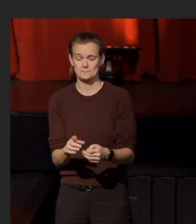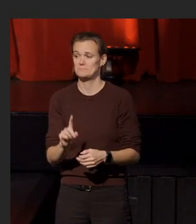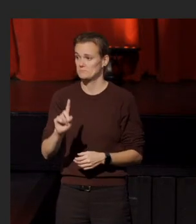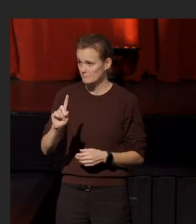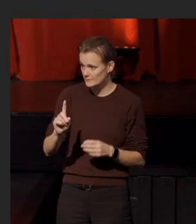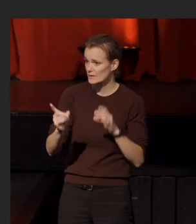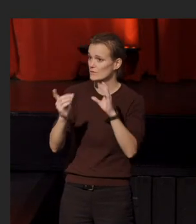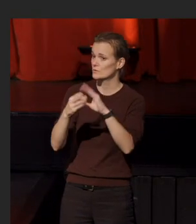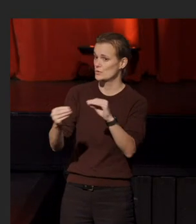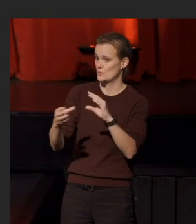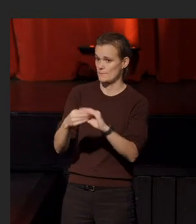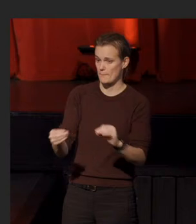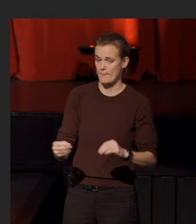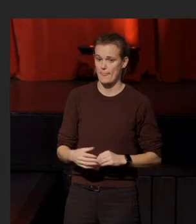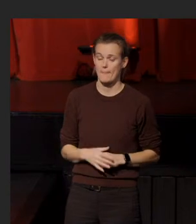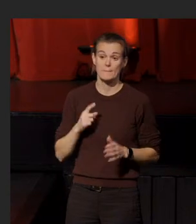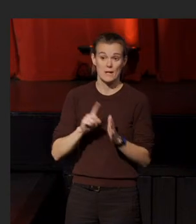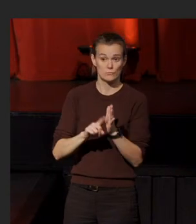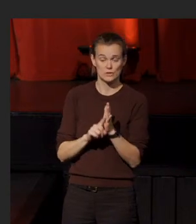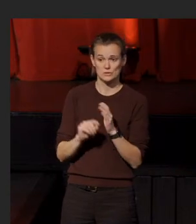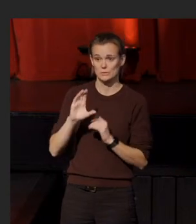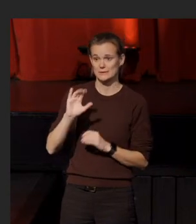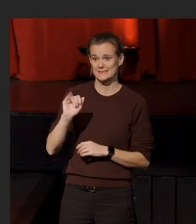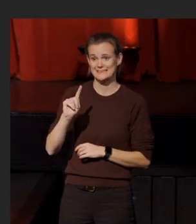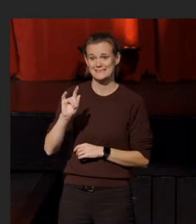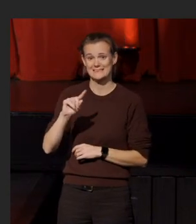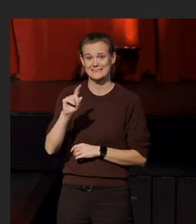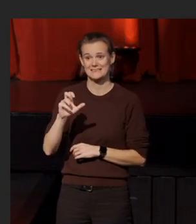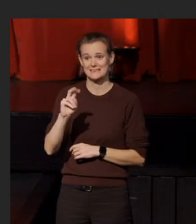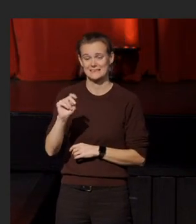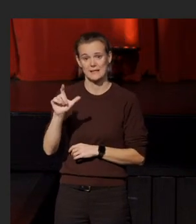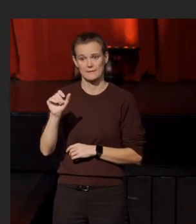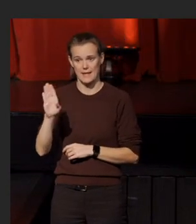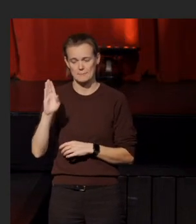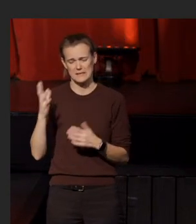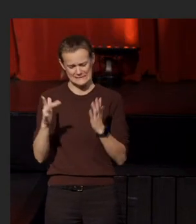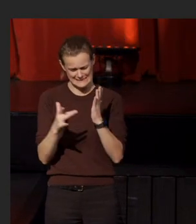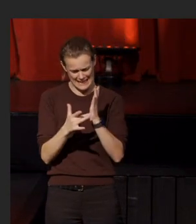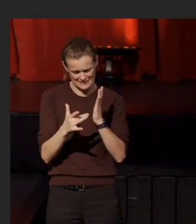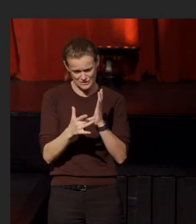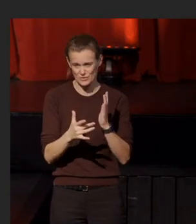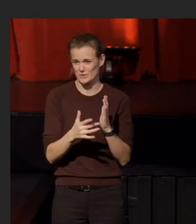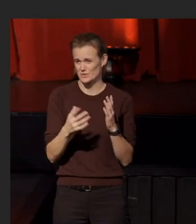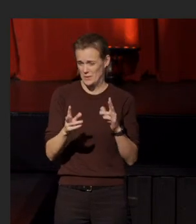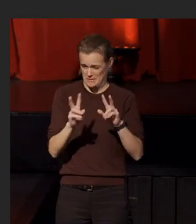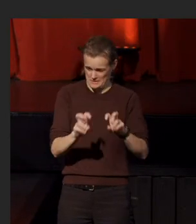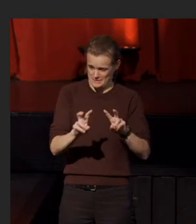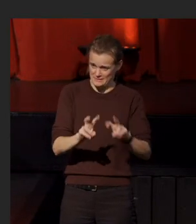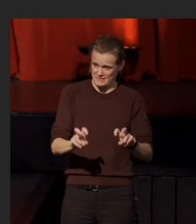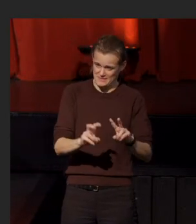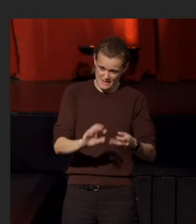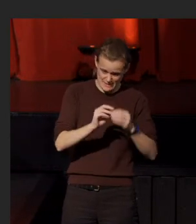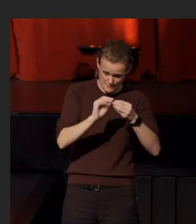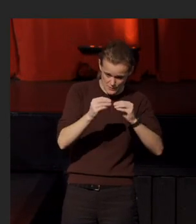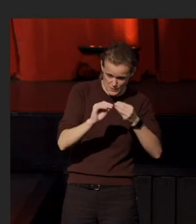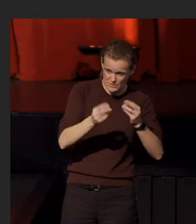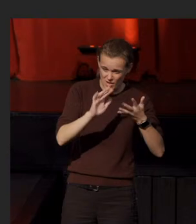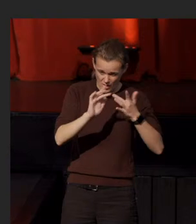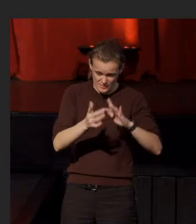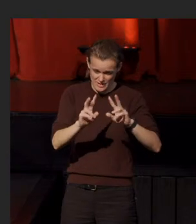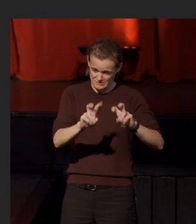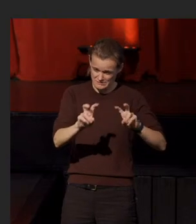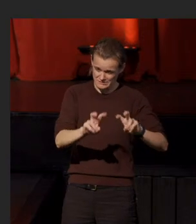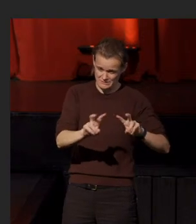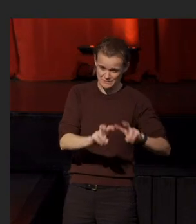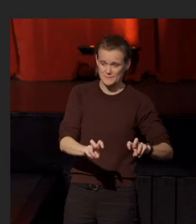my research at the Citizen Lab, which is very technical in nature, we do this kind of digital detective work where we expose